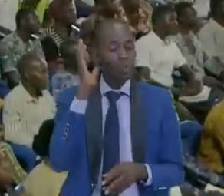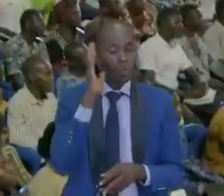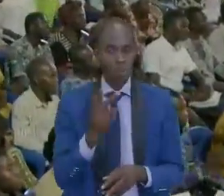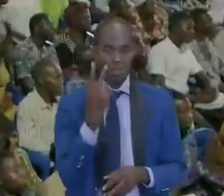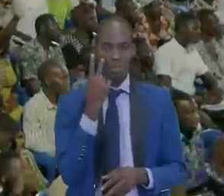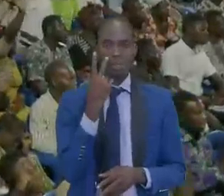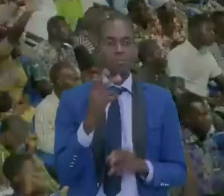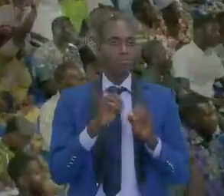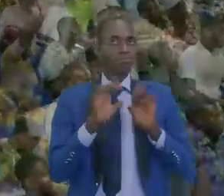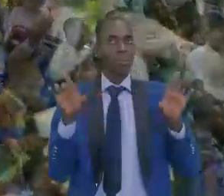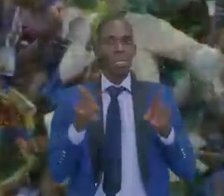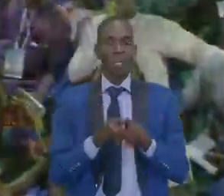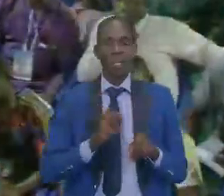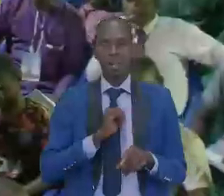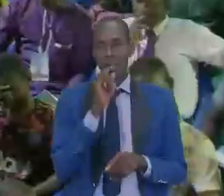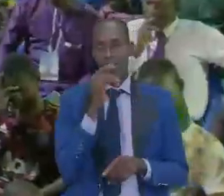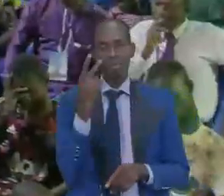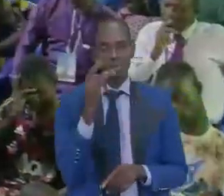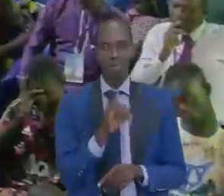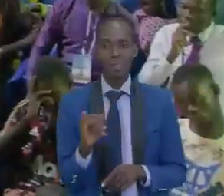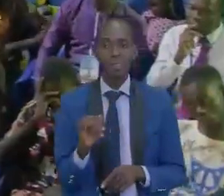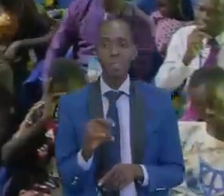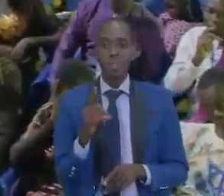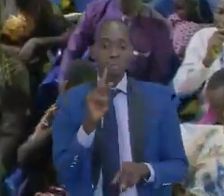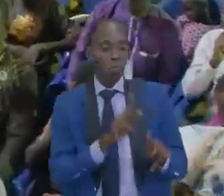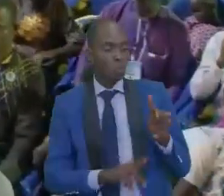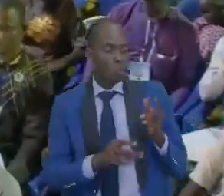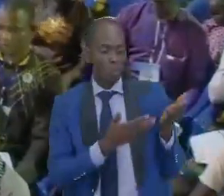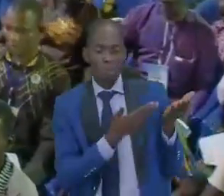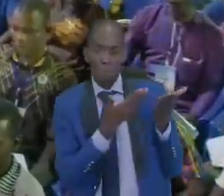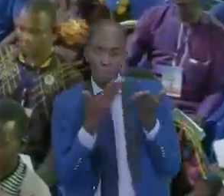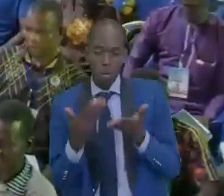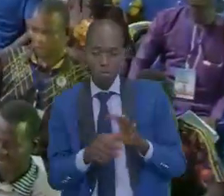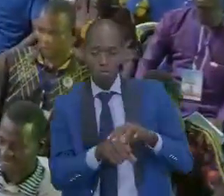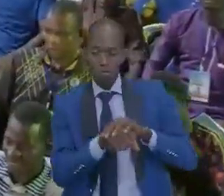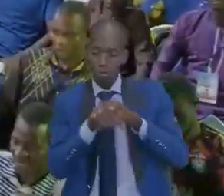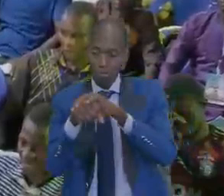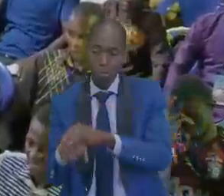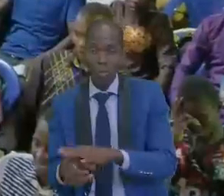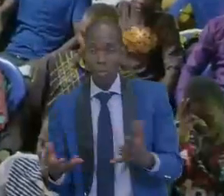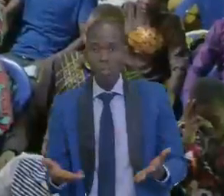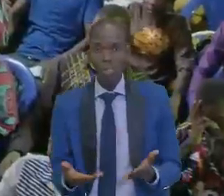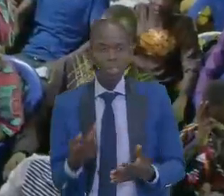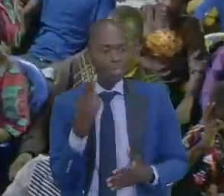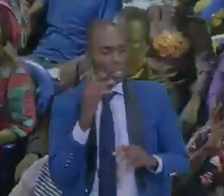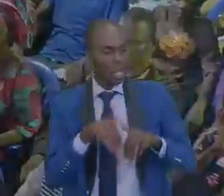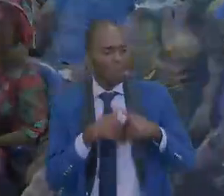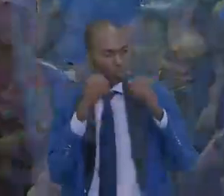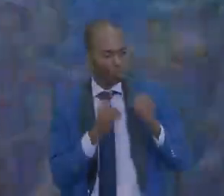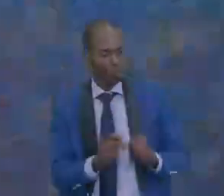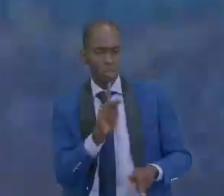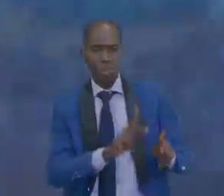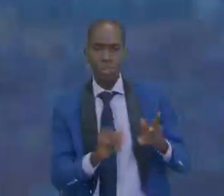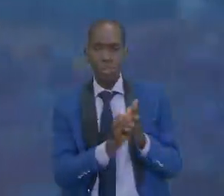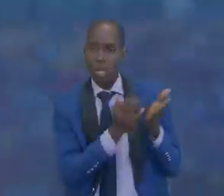seeing. The people brought you here. Look at how strong they were. You'll